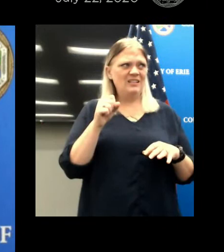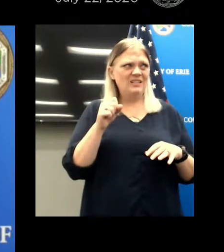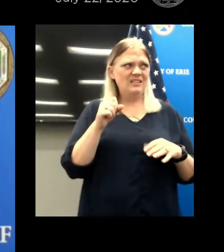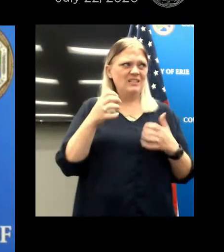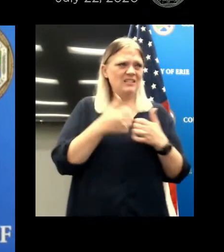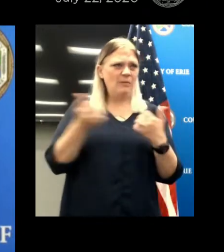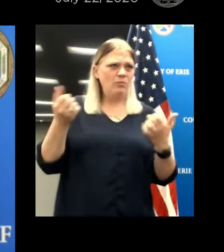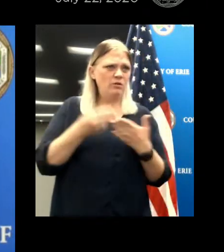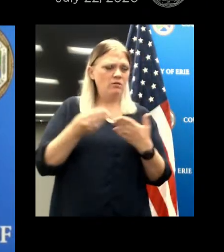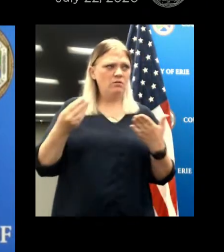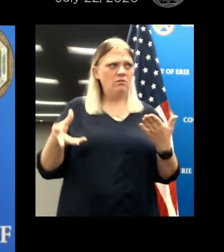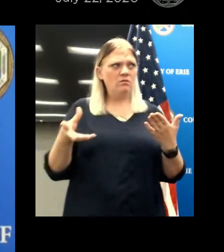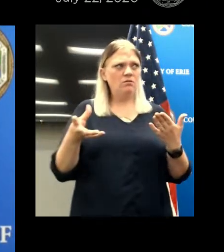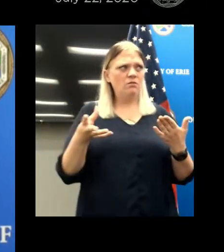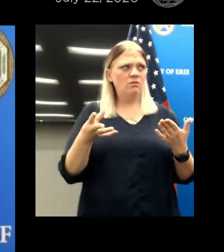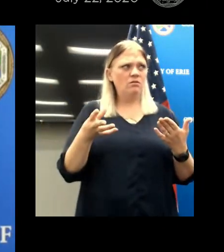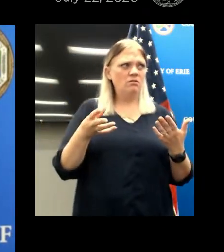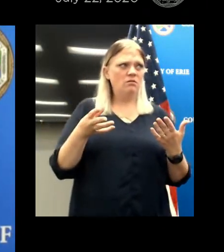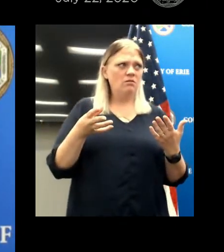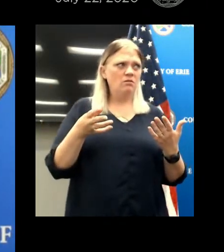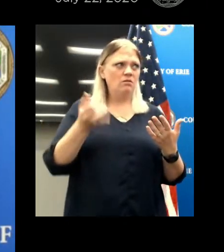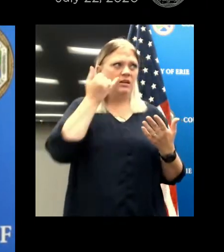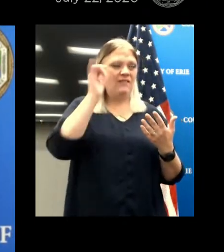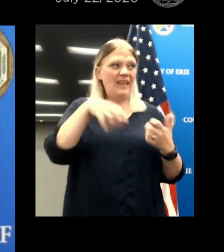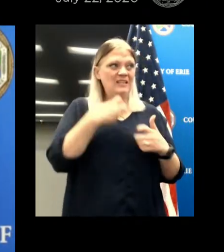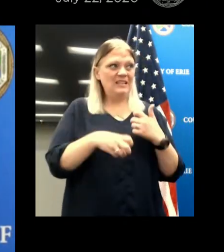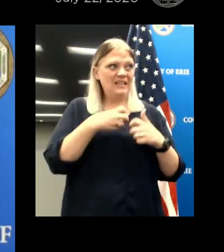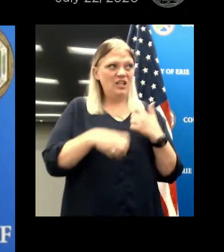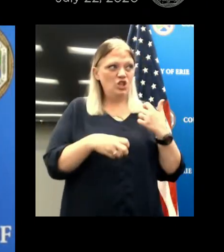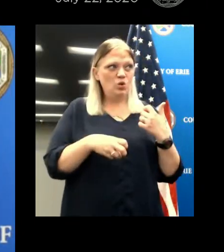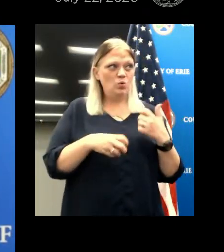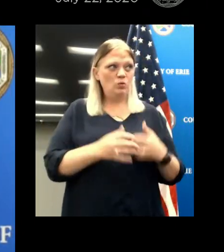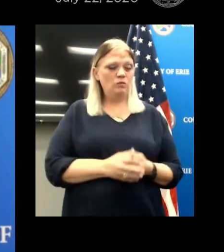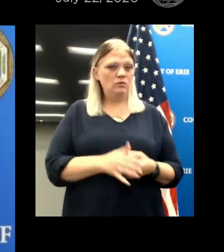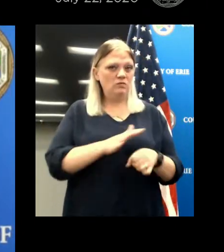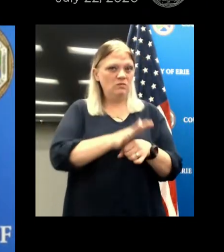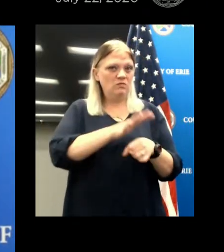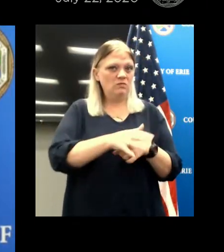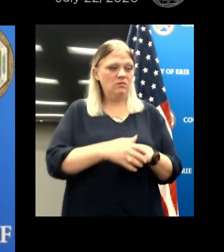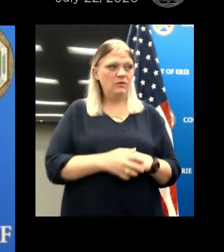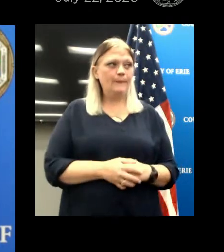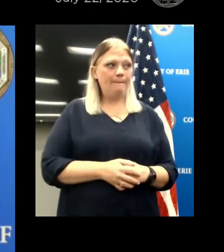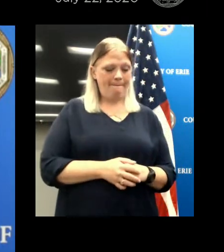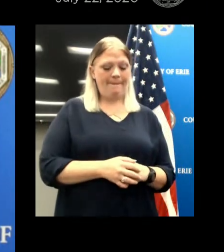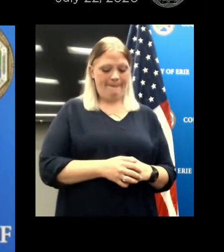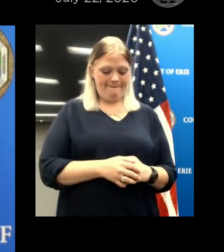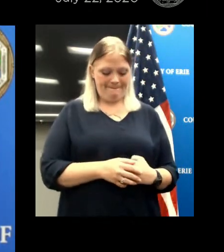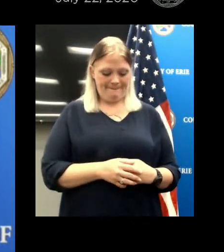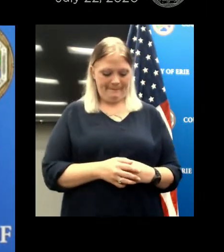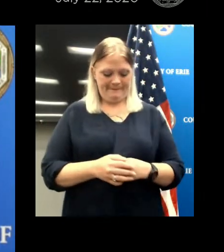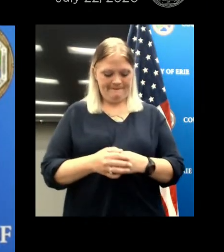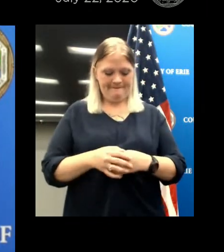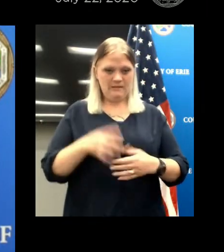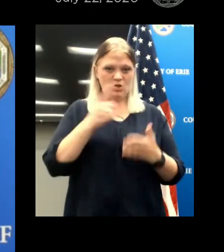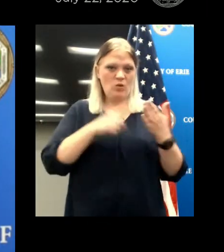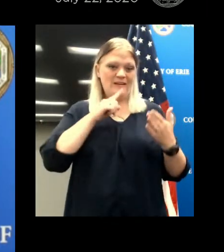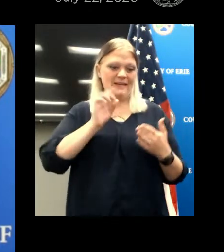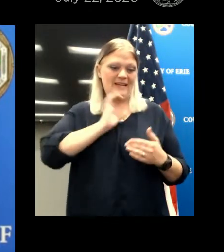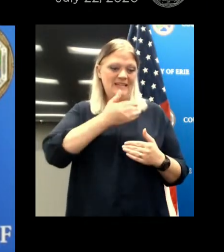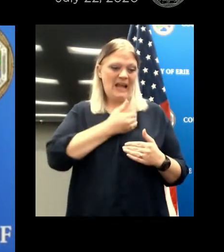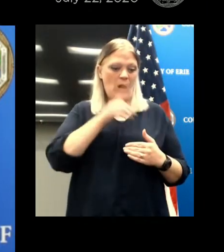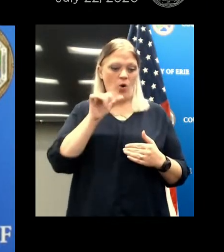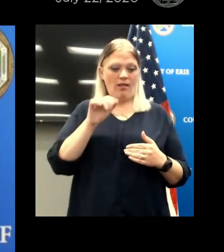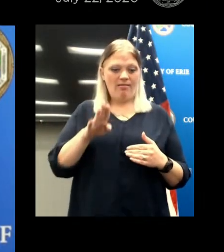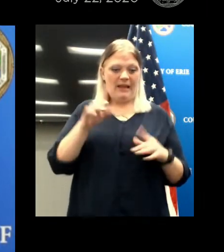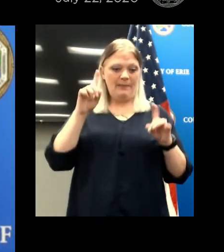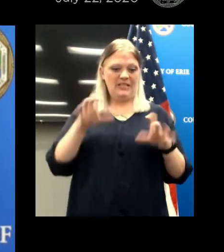purchased separately, and whether or not that's an issue, getting enough of those in also. Sure. So the question is, what is our Erie County Public Health